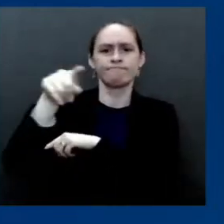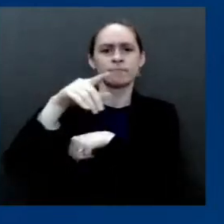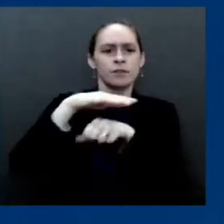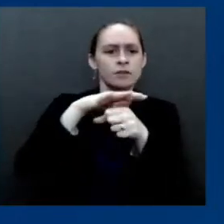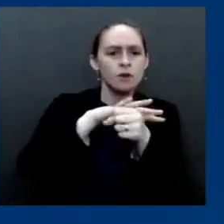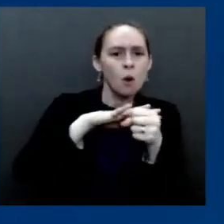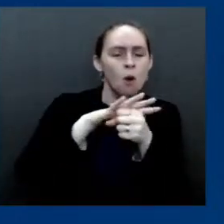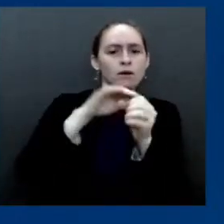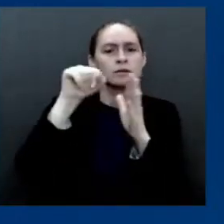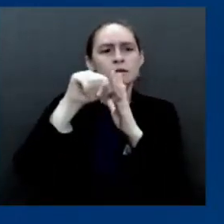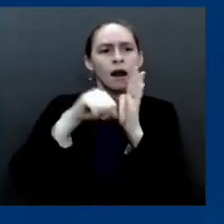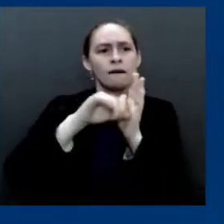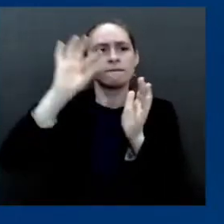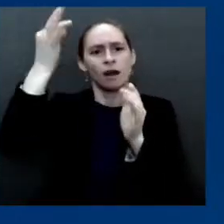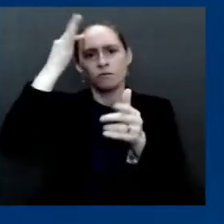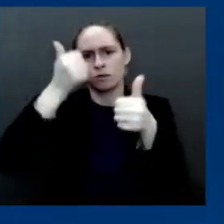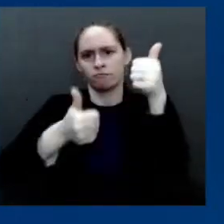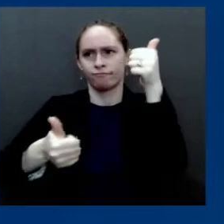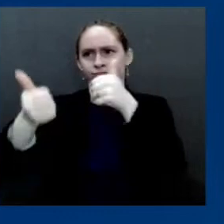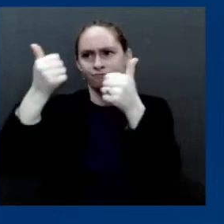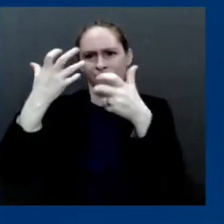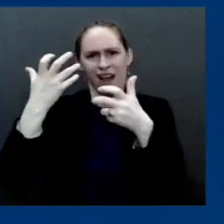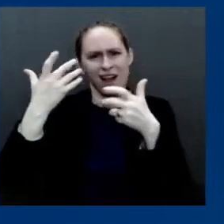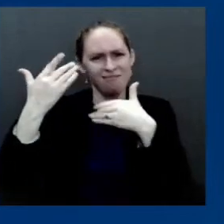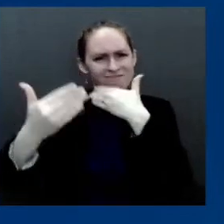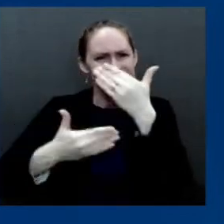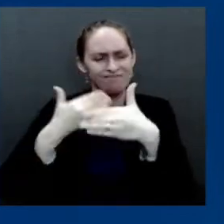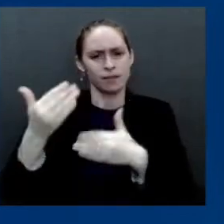threats are completely and utterly unacceptable.